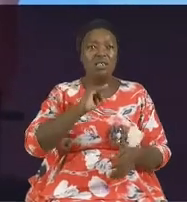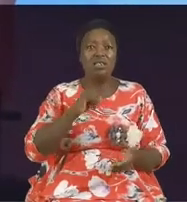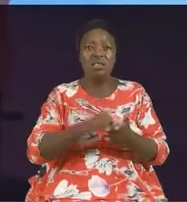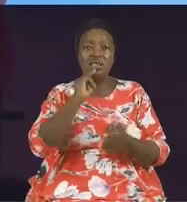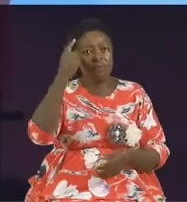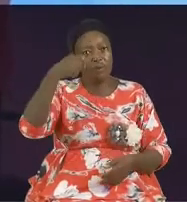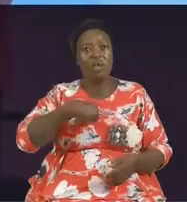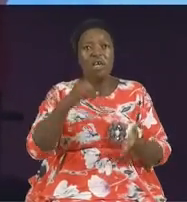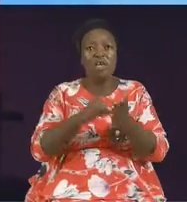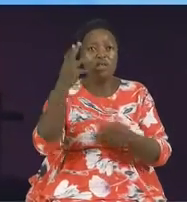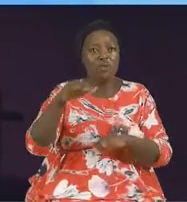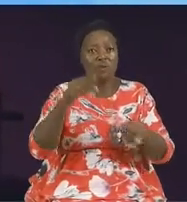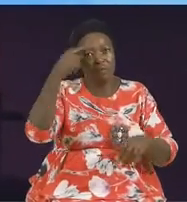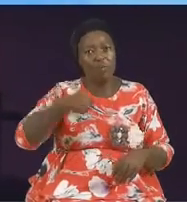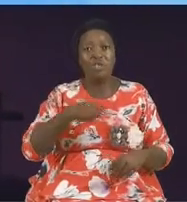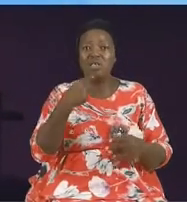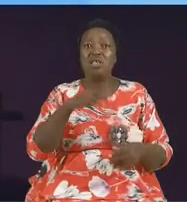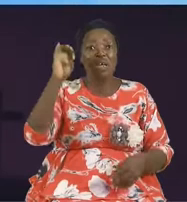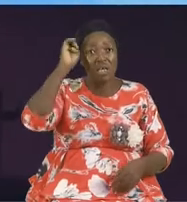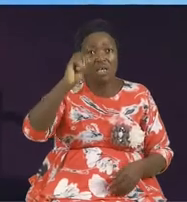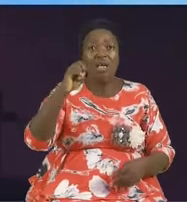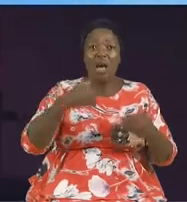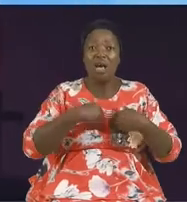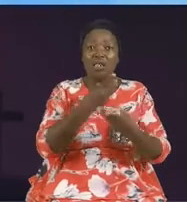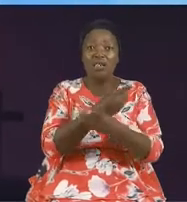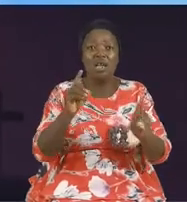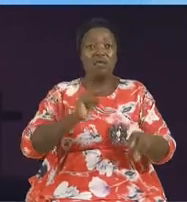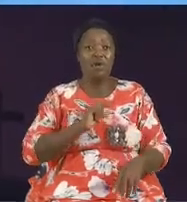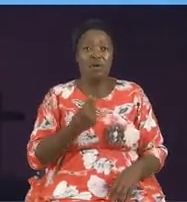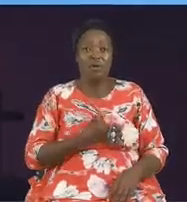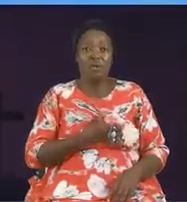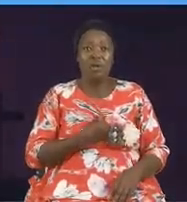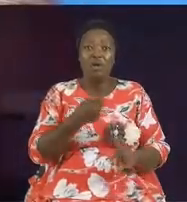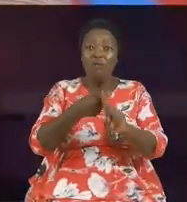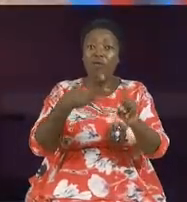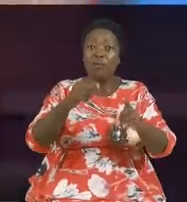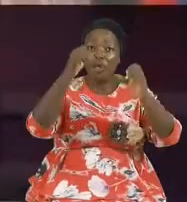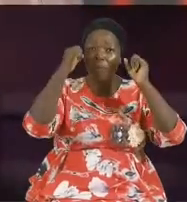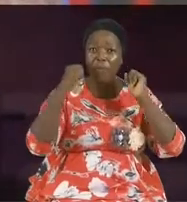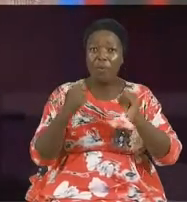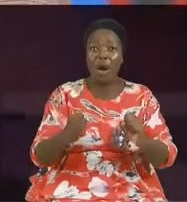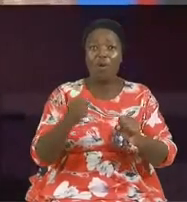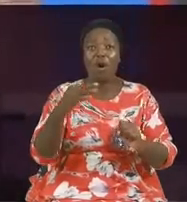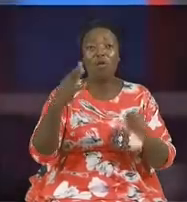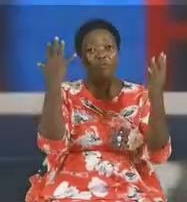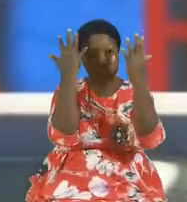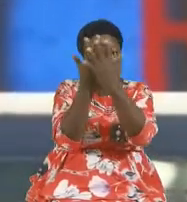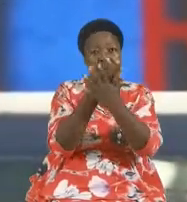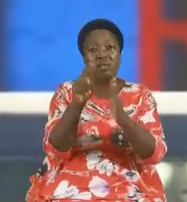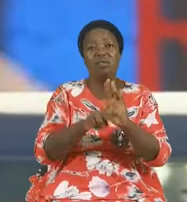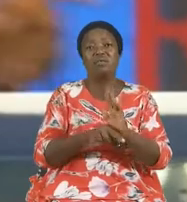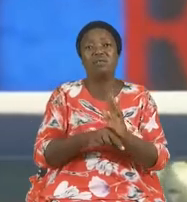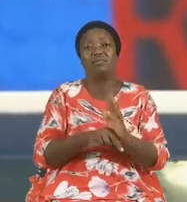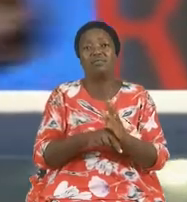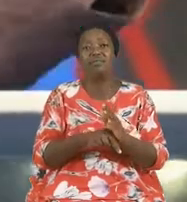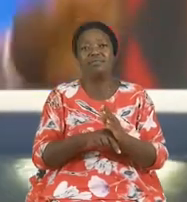the Lord and you say, yes, it's for me, it was done for me, it says he has delivered us